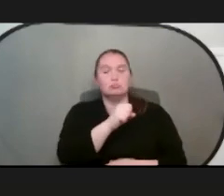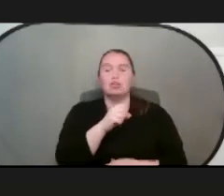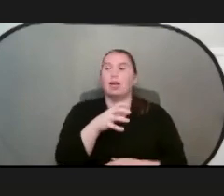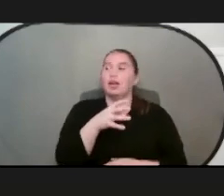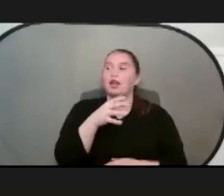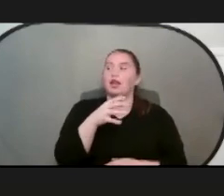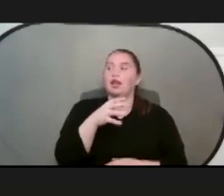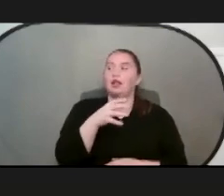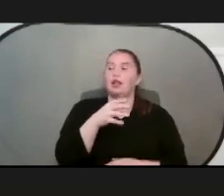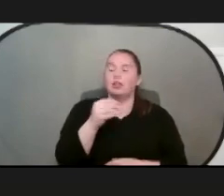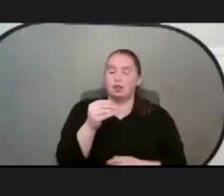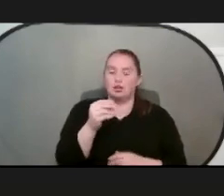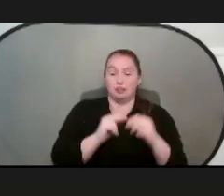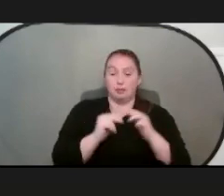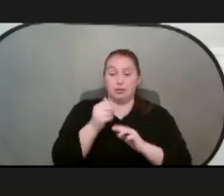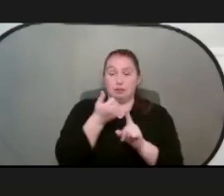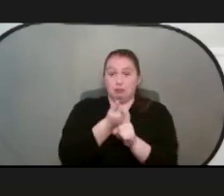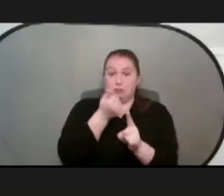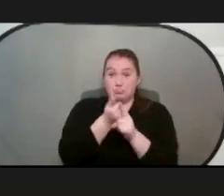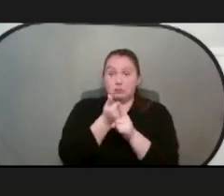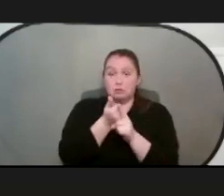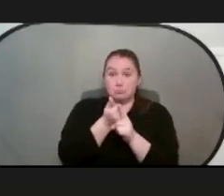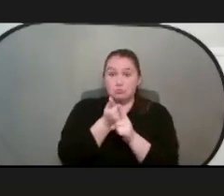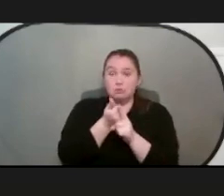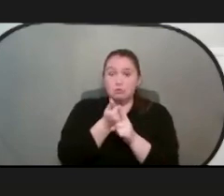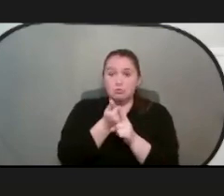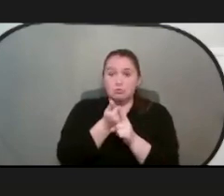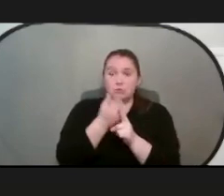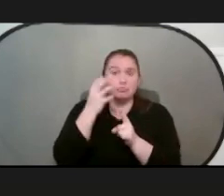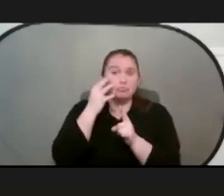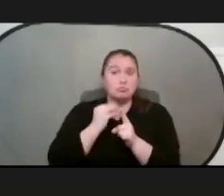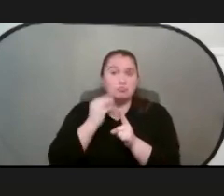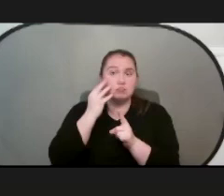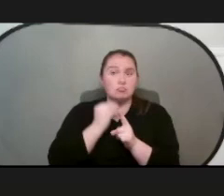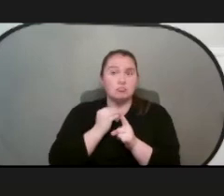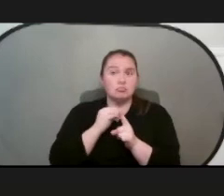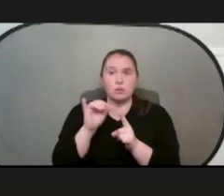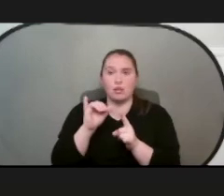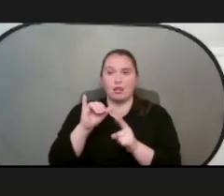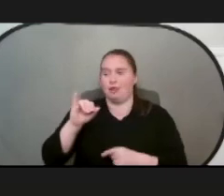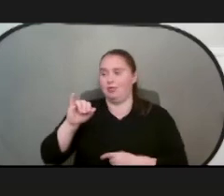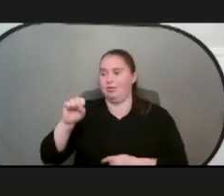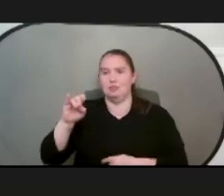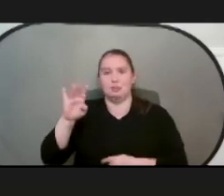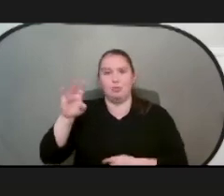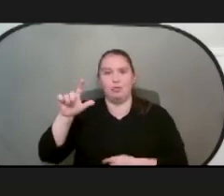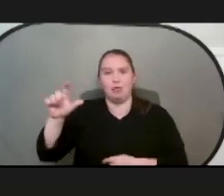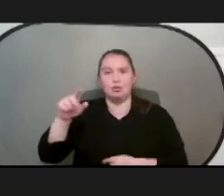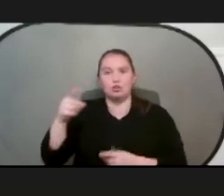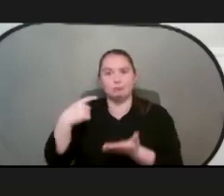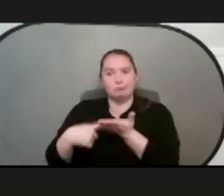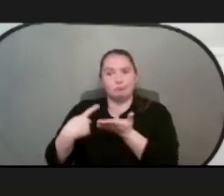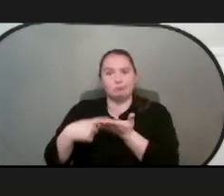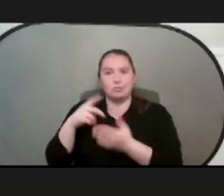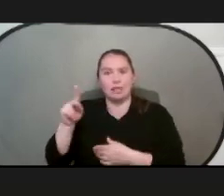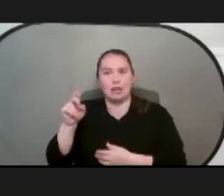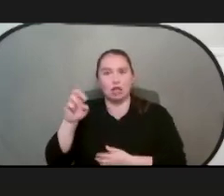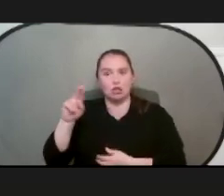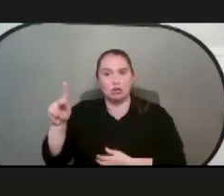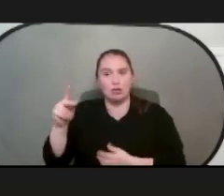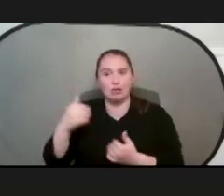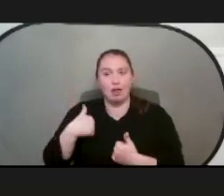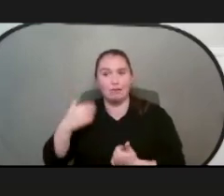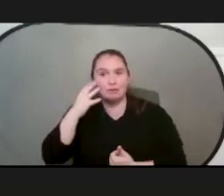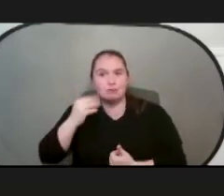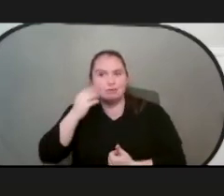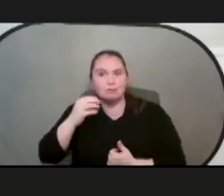and And so, um, you know, Ms. Isabel just, just talked about the conditions at Kendrick. And obviously